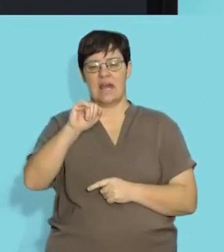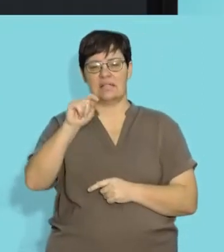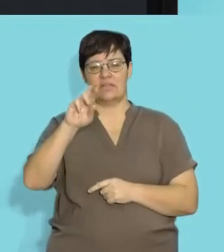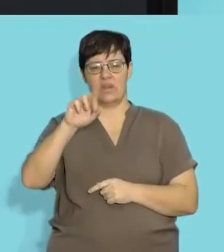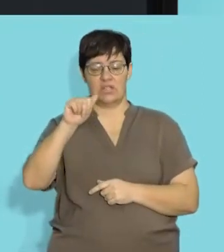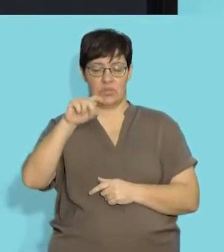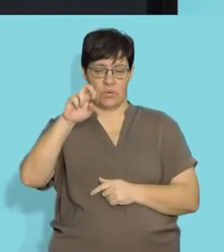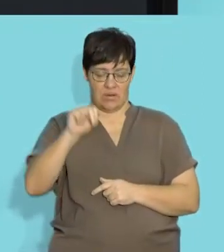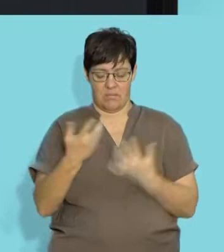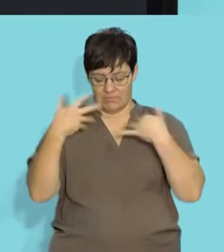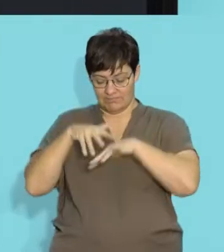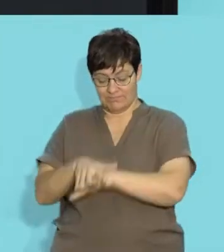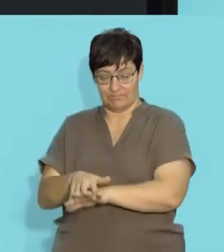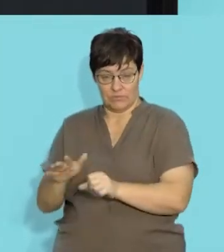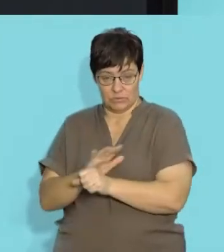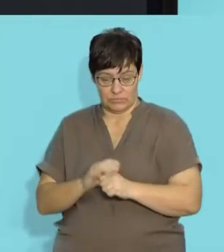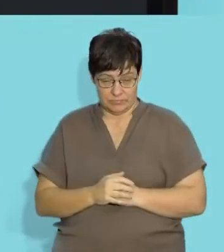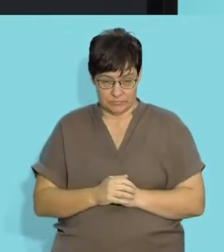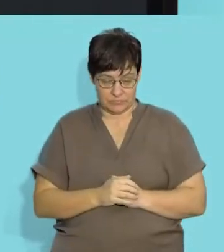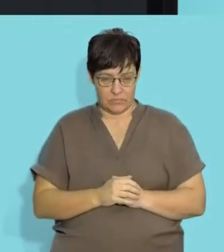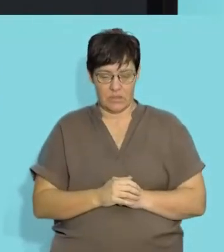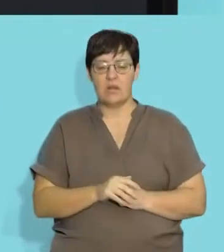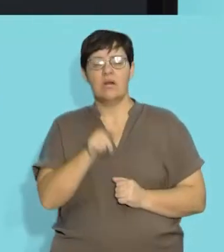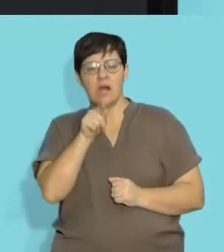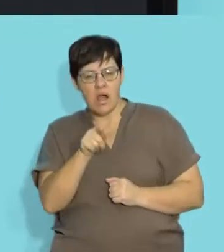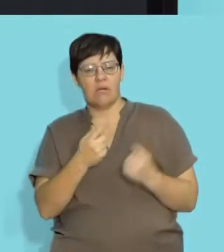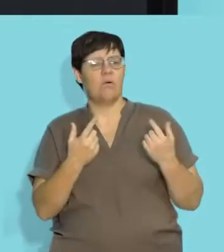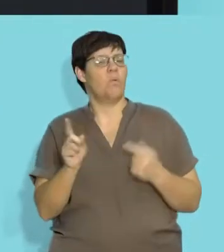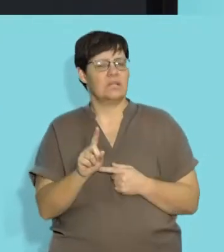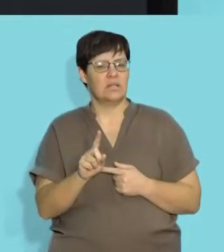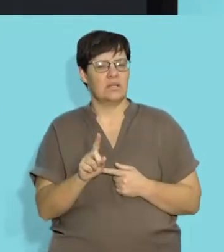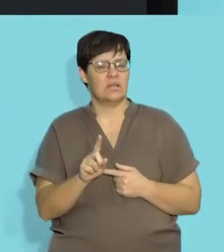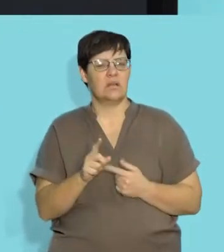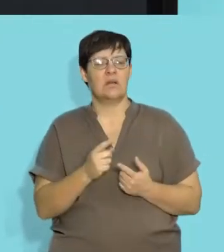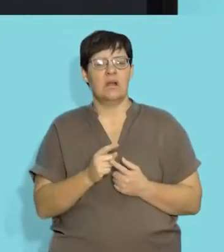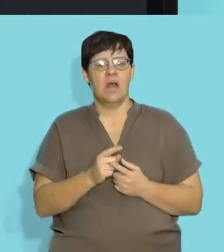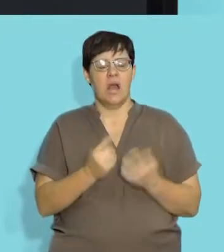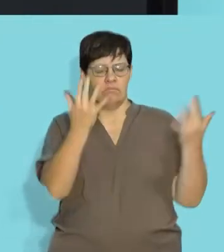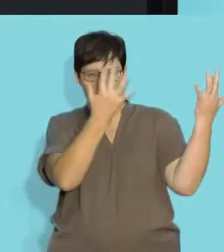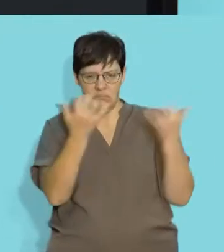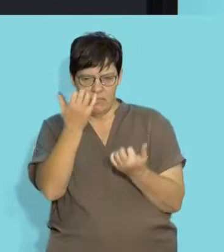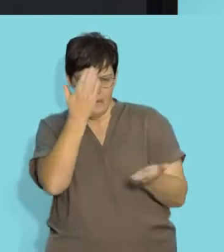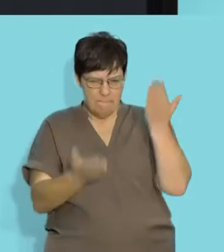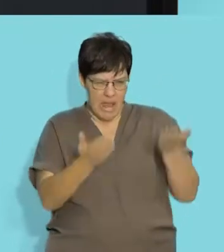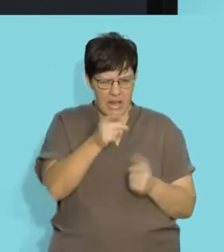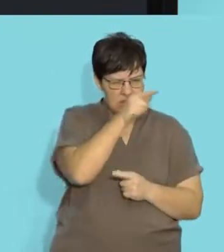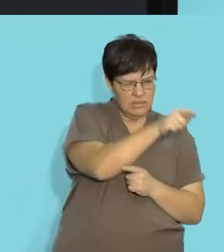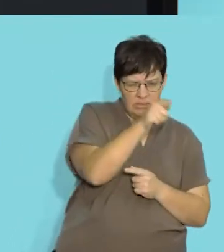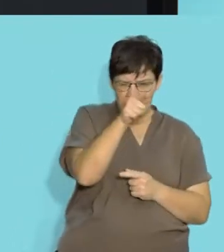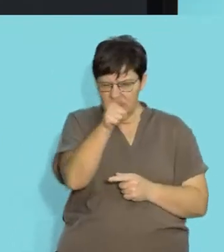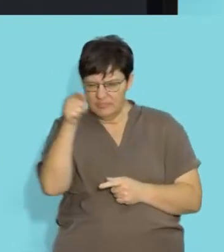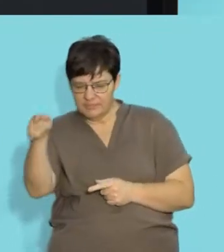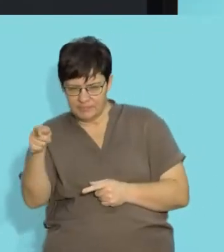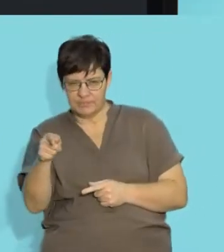titrations. We managed to see that this actually has a lot to do with stoichiometric calculations, and the